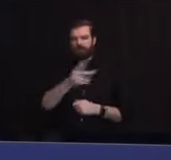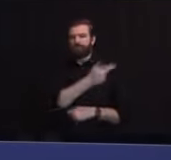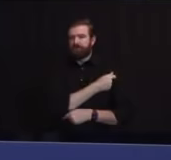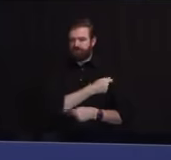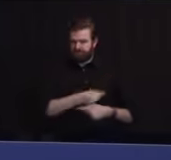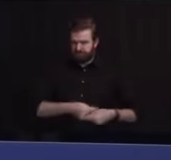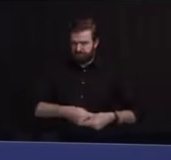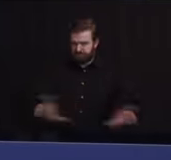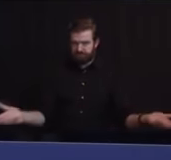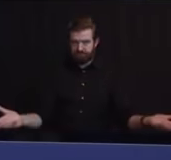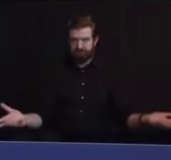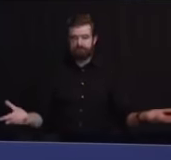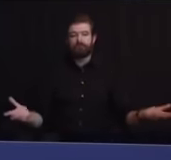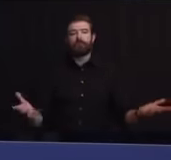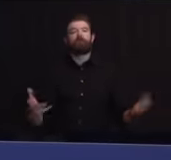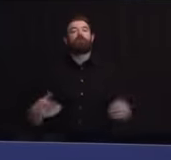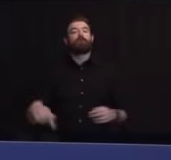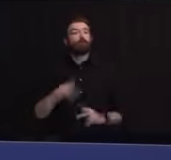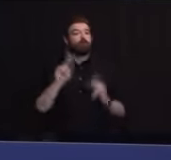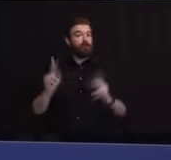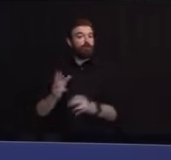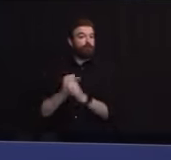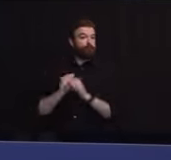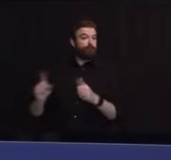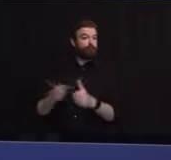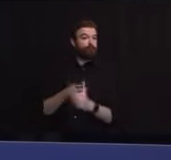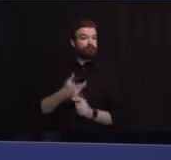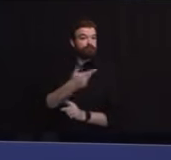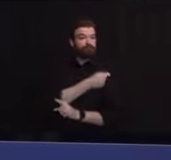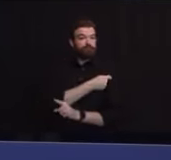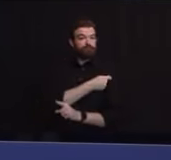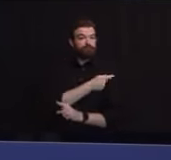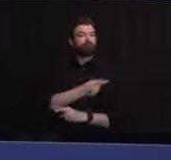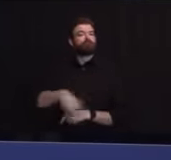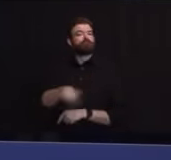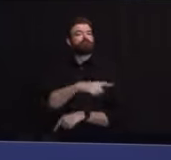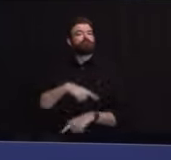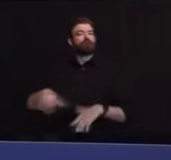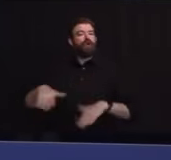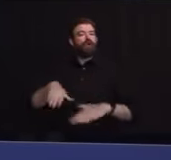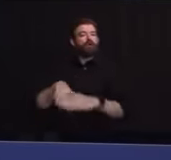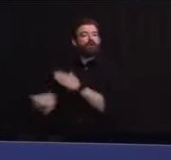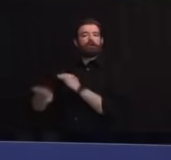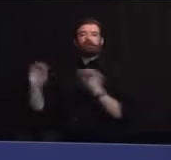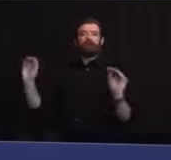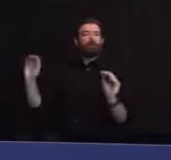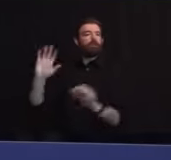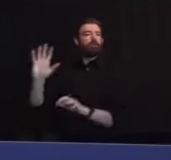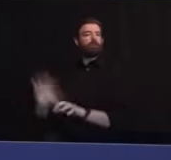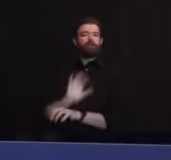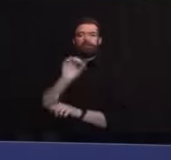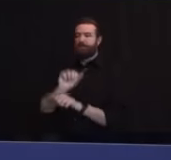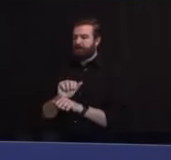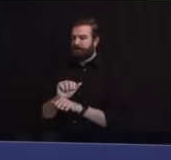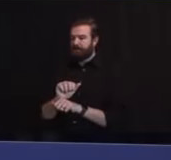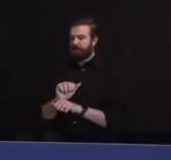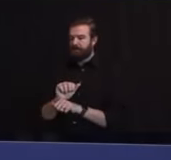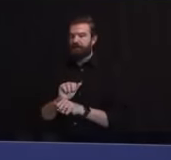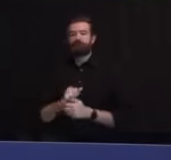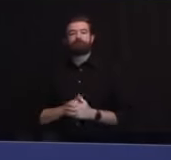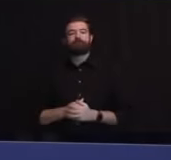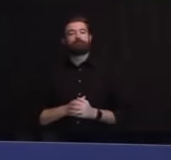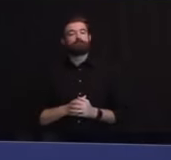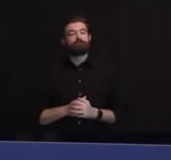received their first dose that day were actual walk-ins. The goal of the COVID Community Corps is to increase public